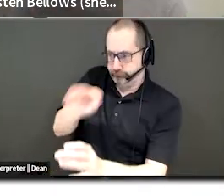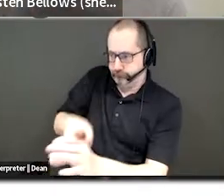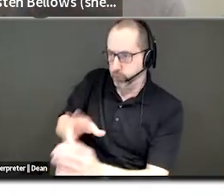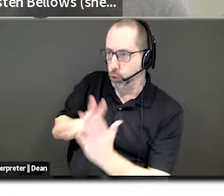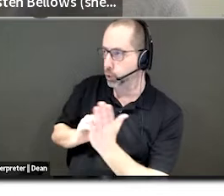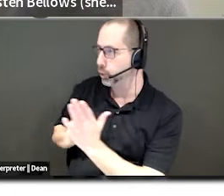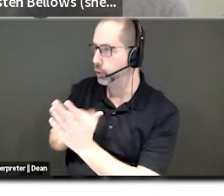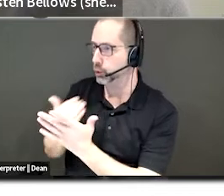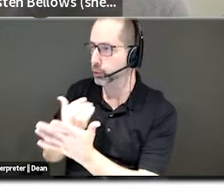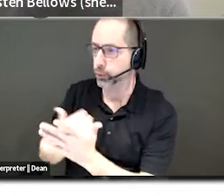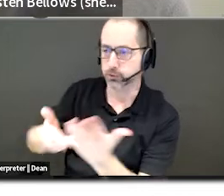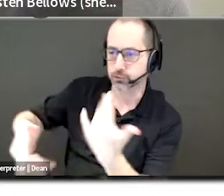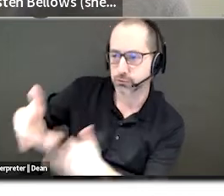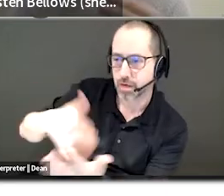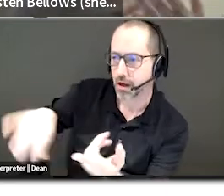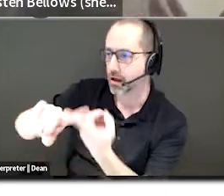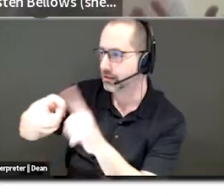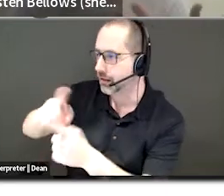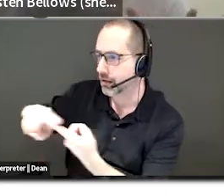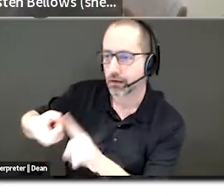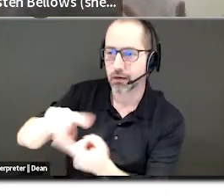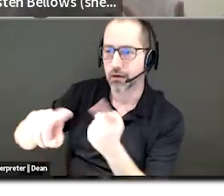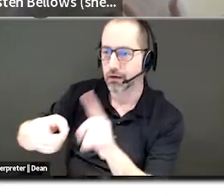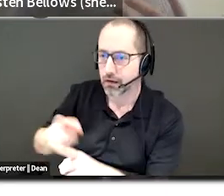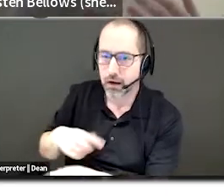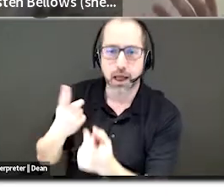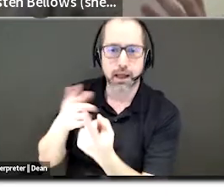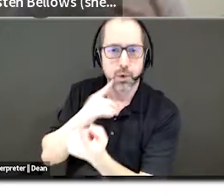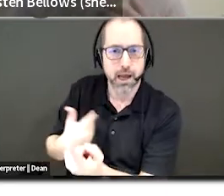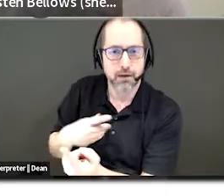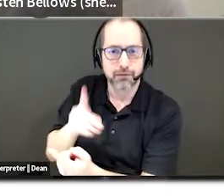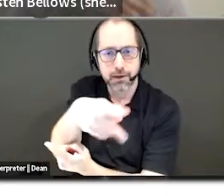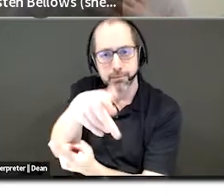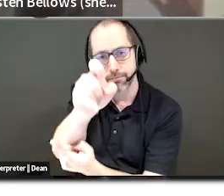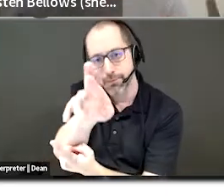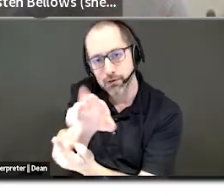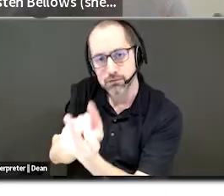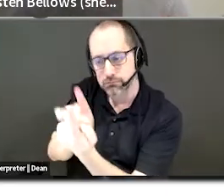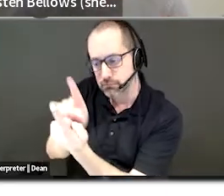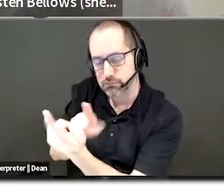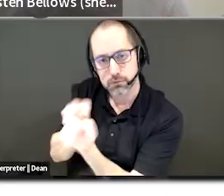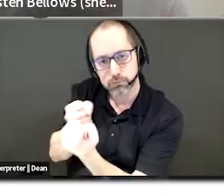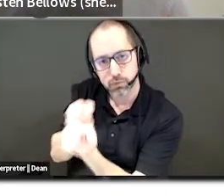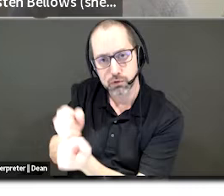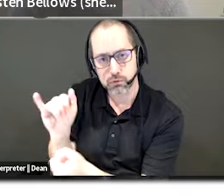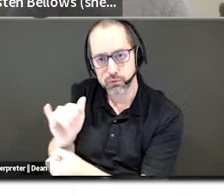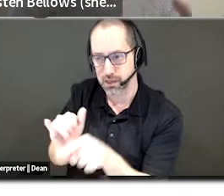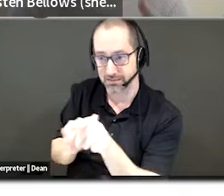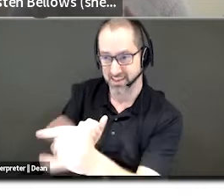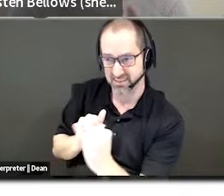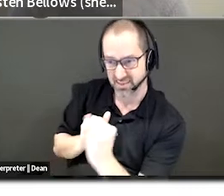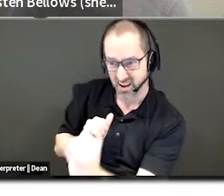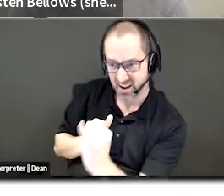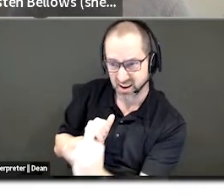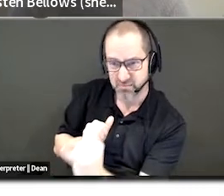connect with other people. And we also have peer supporters as well. So these are other individuals